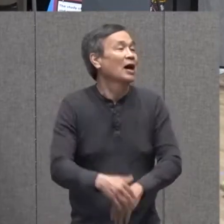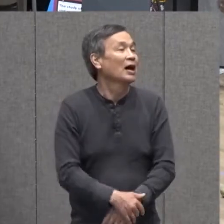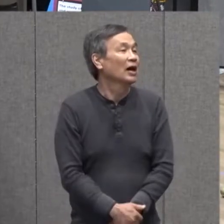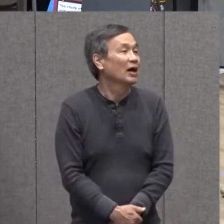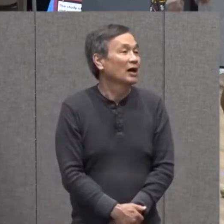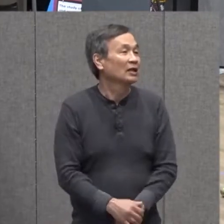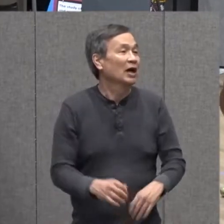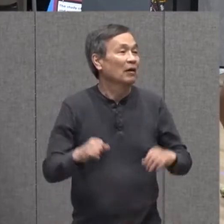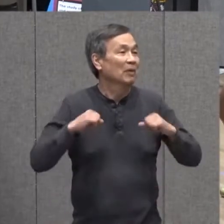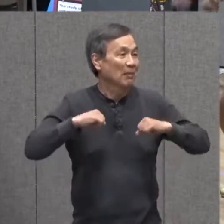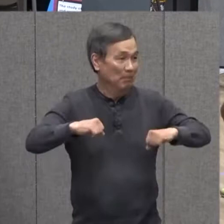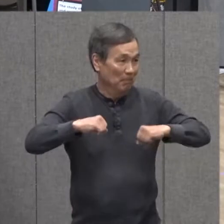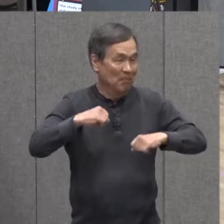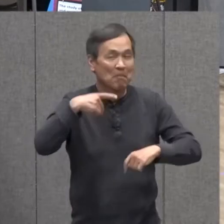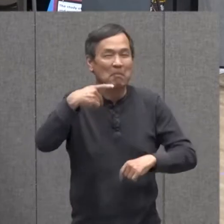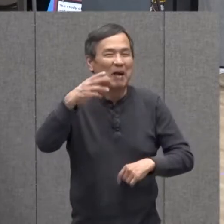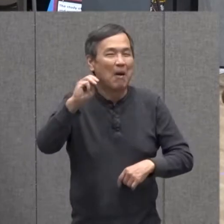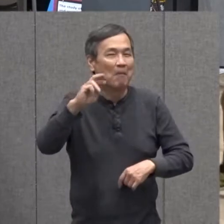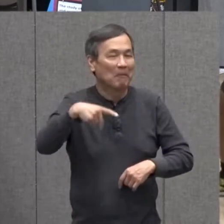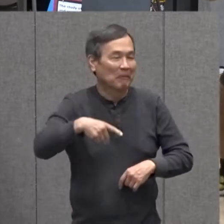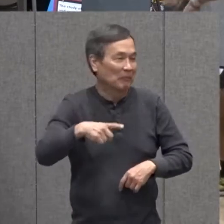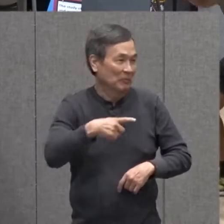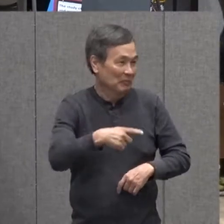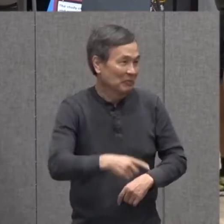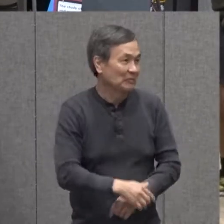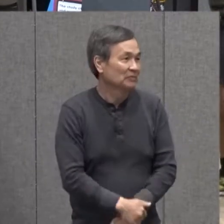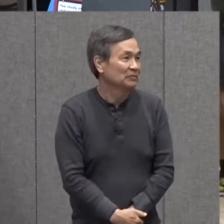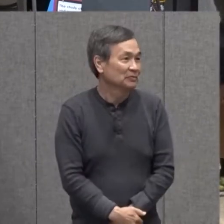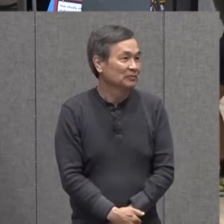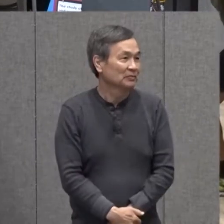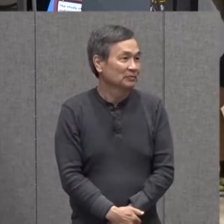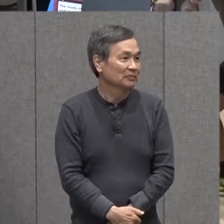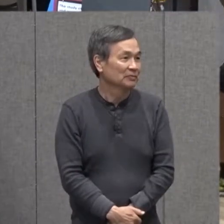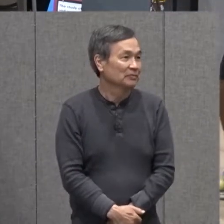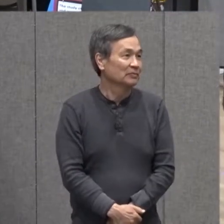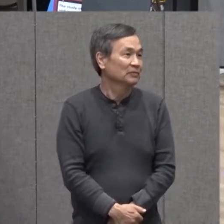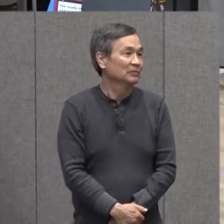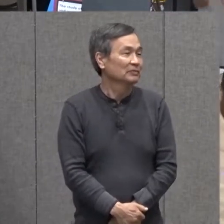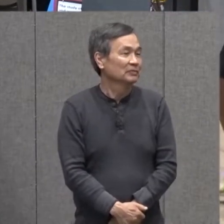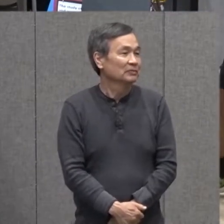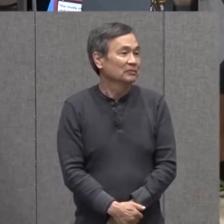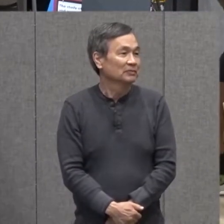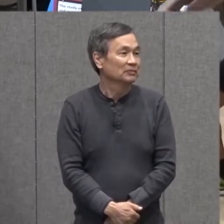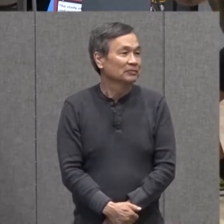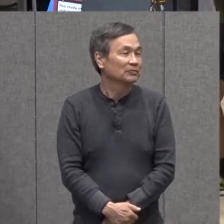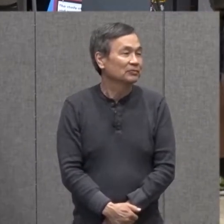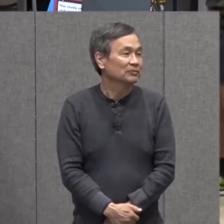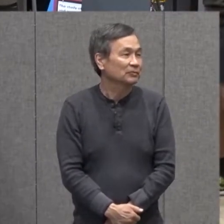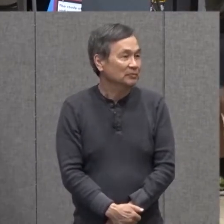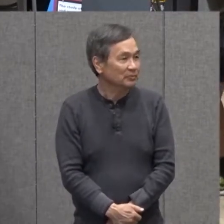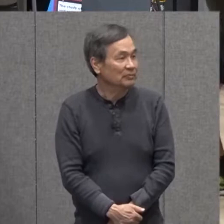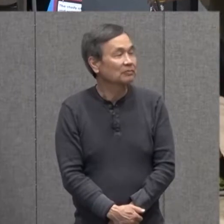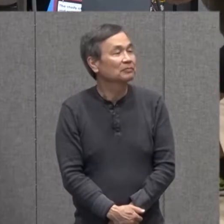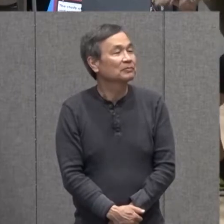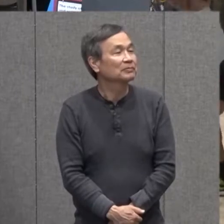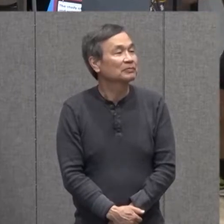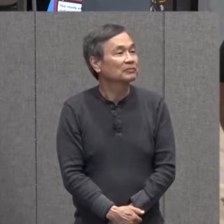Pump breath. it out. Now hear me roar, I'm an ape. With attitude. From Sycamore, let's get Skeletor. Keep